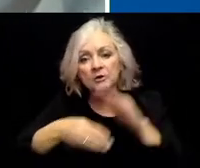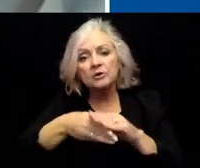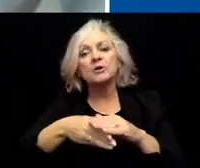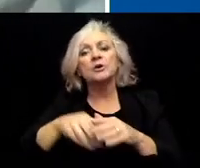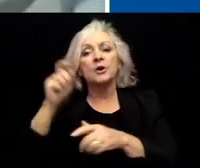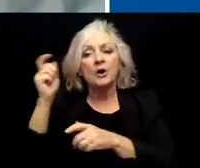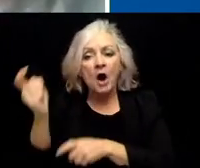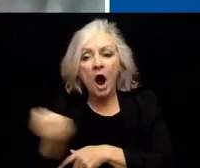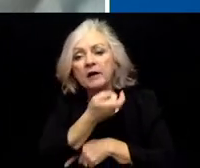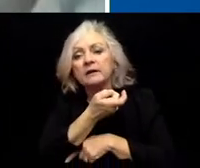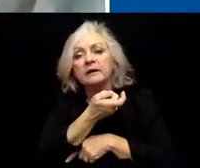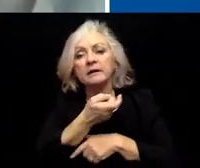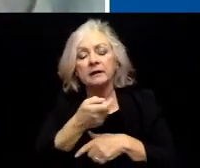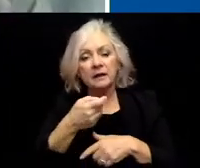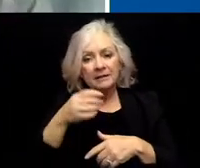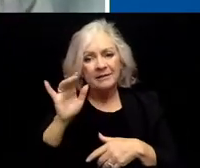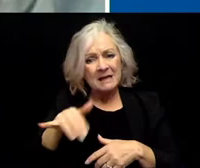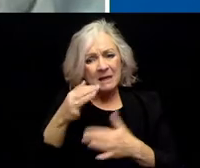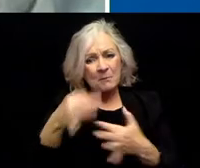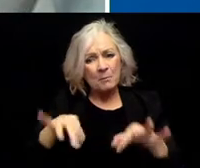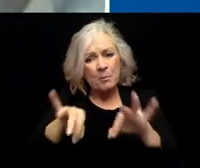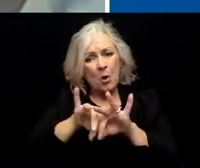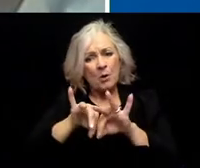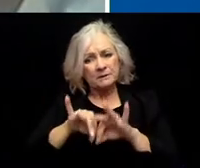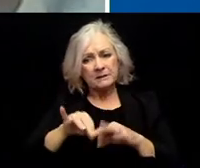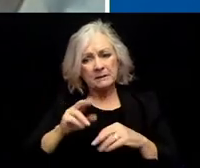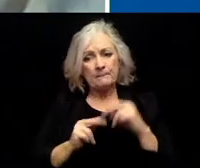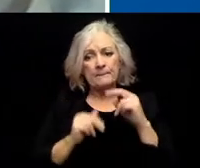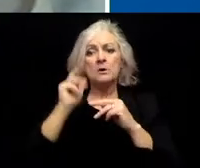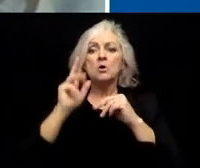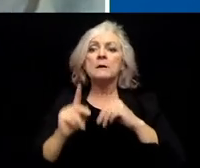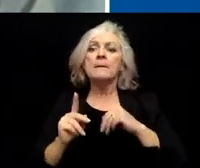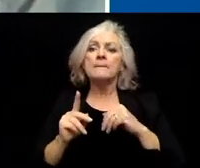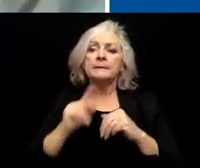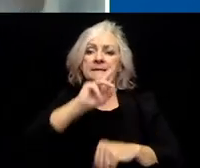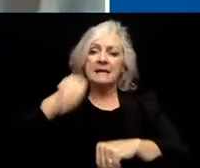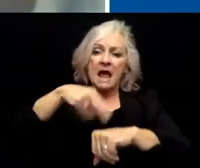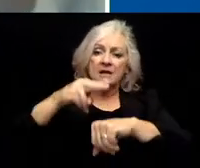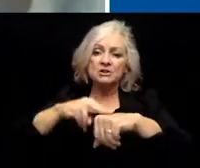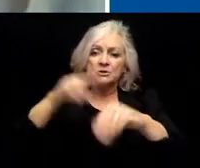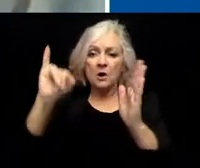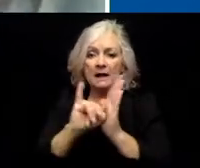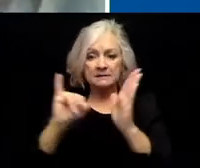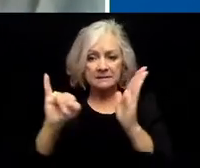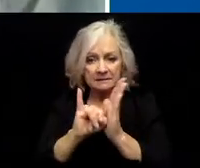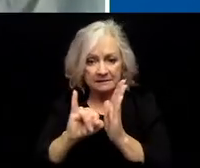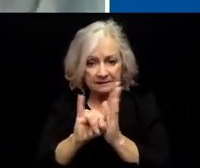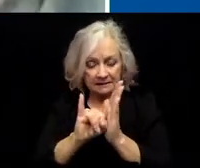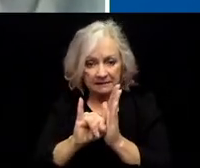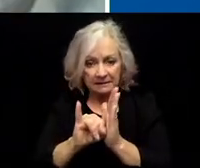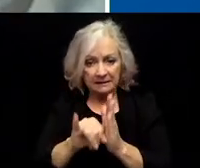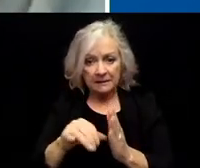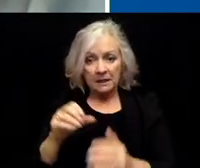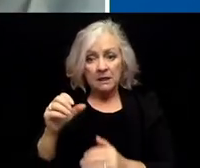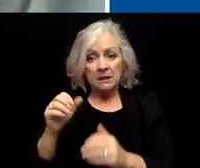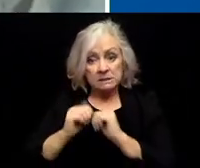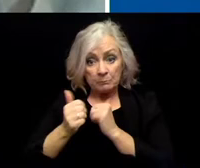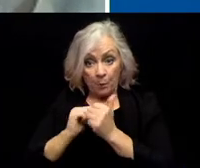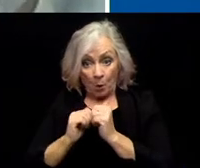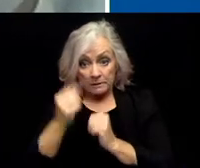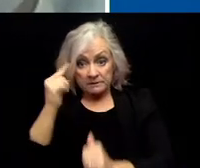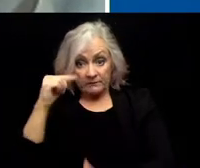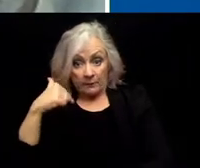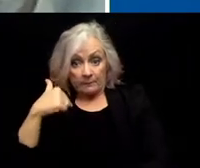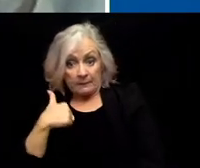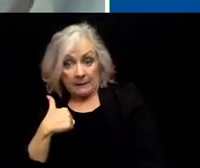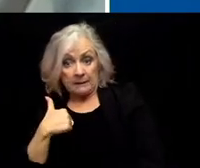in building national identities in so many different parts of the world. Sports for me can and does the same for persons